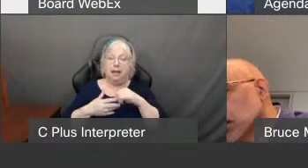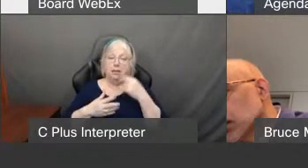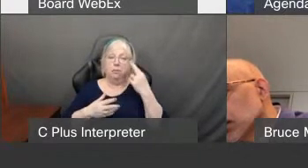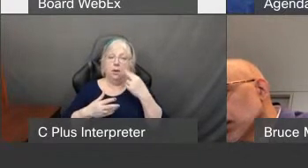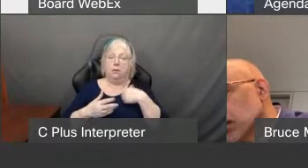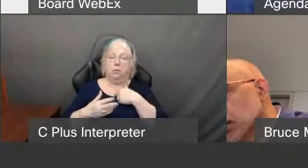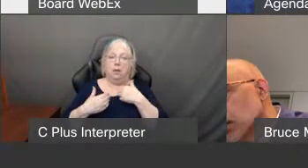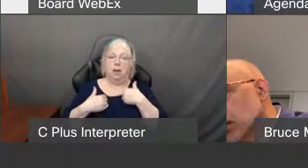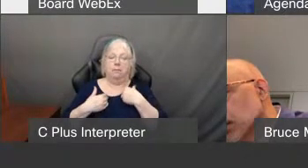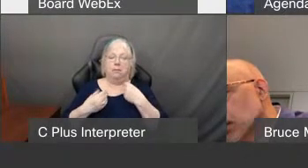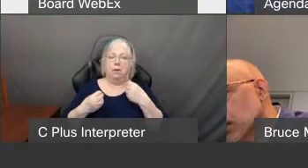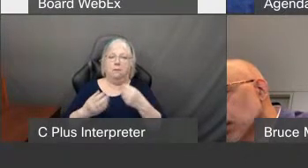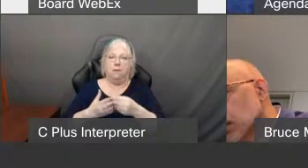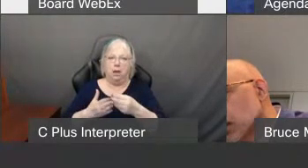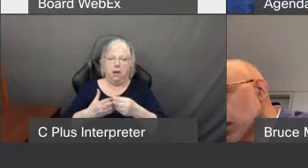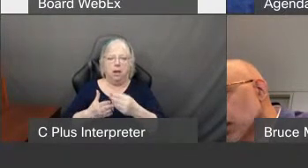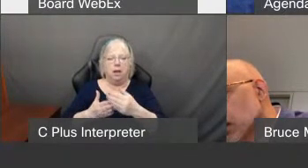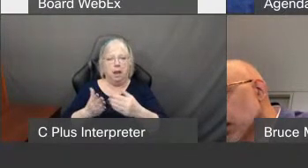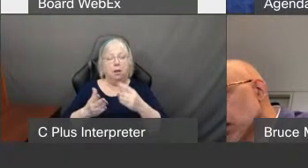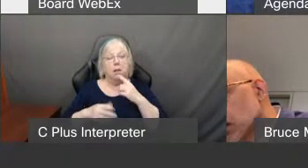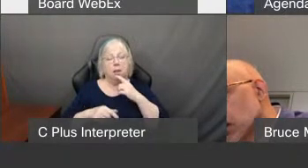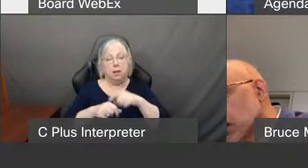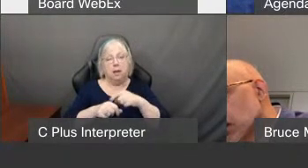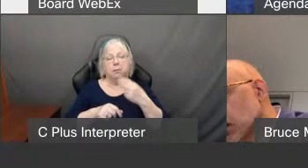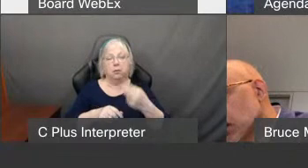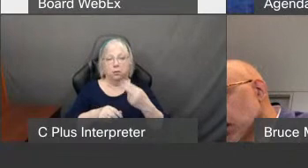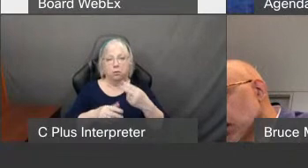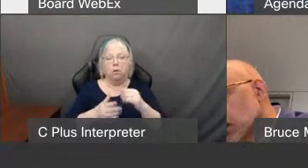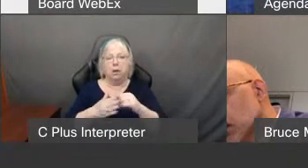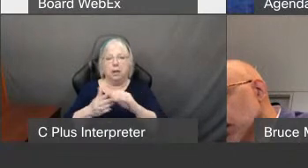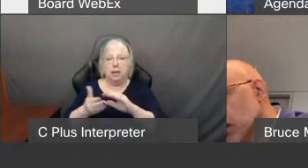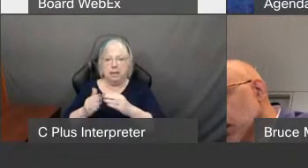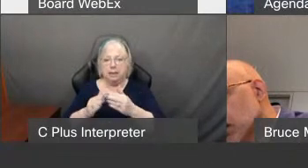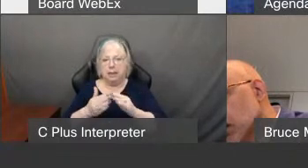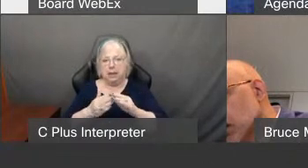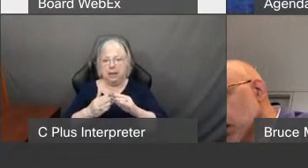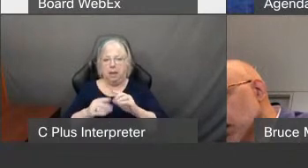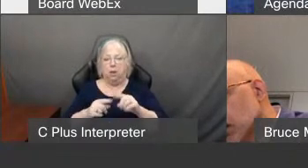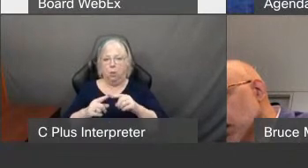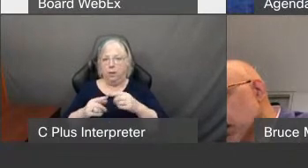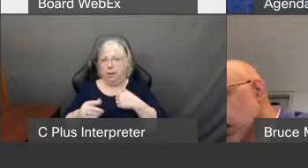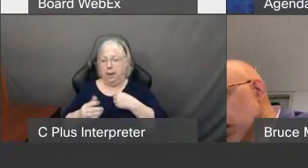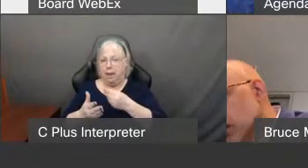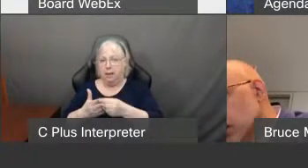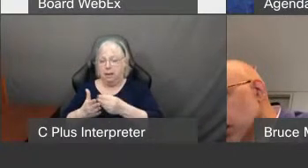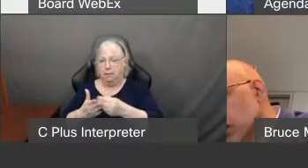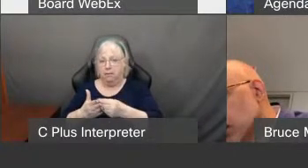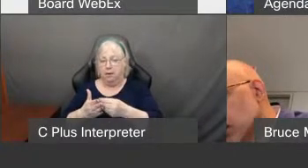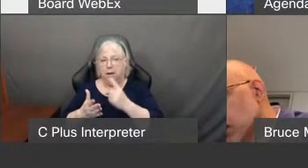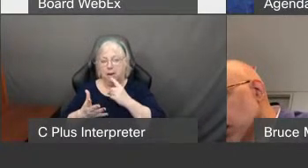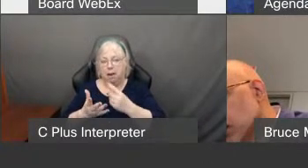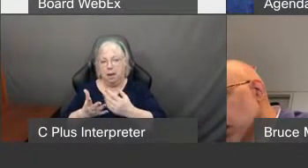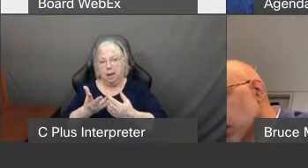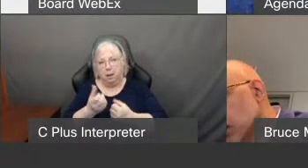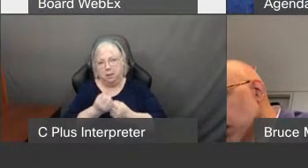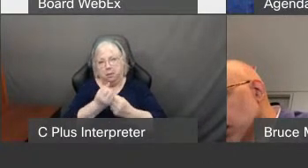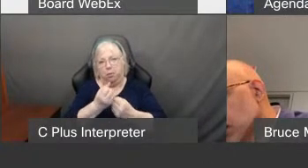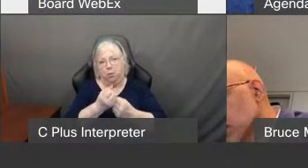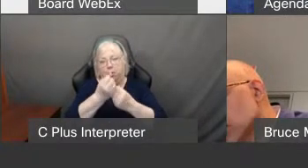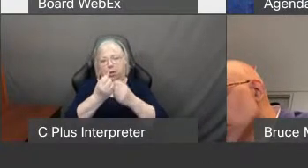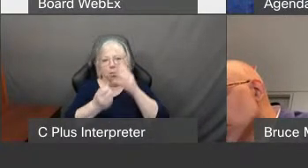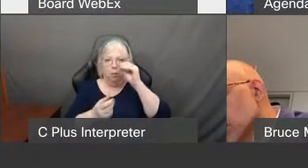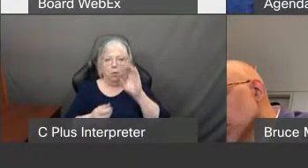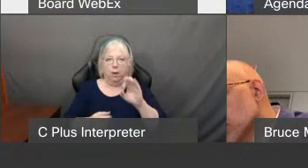been there's been times historically where the city has, when they had the availability, helped prop up the Boys Club